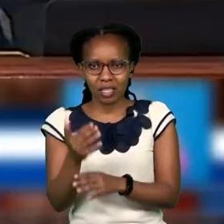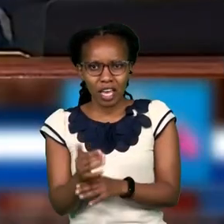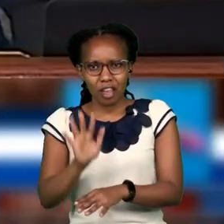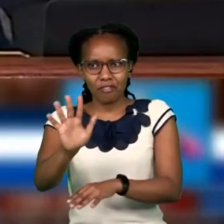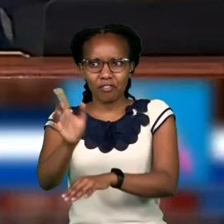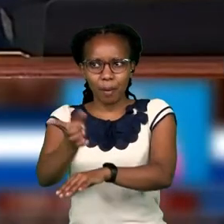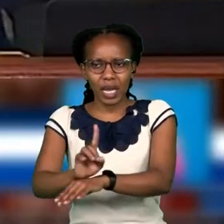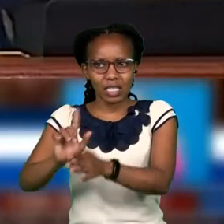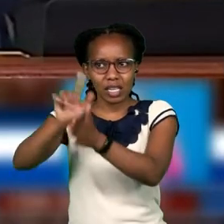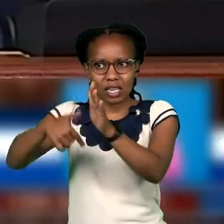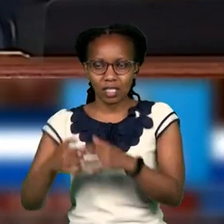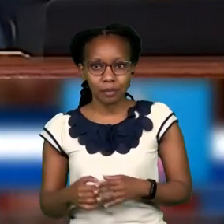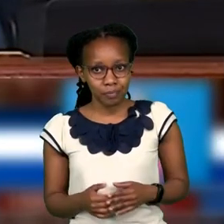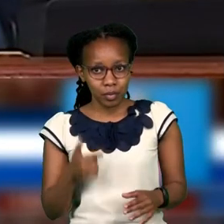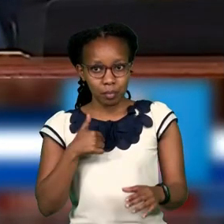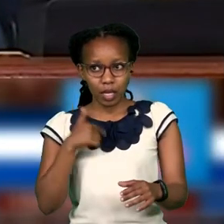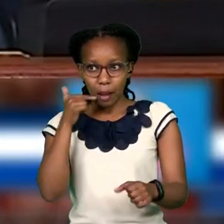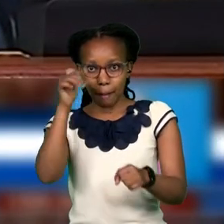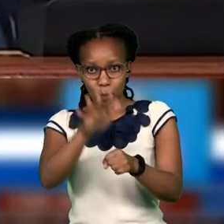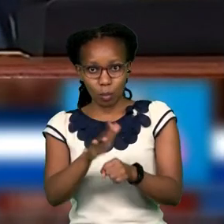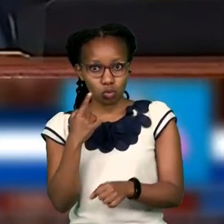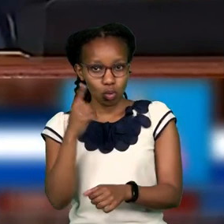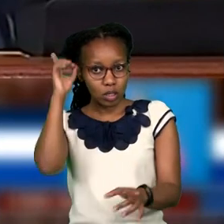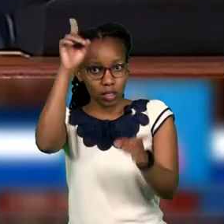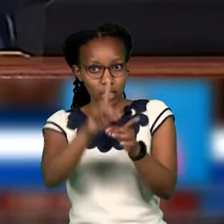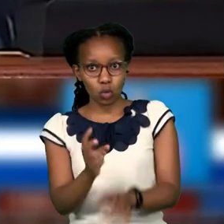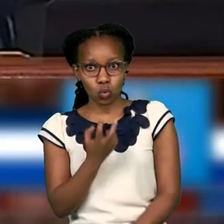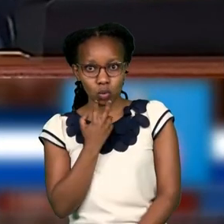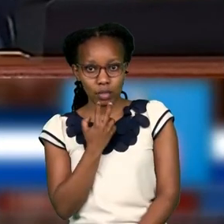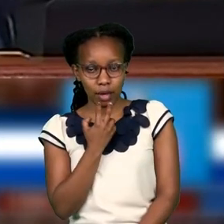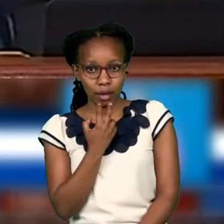5 minutes. But I promise to give a ruling on Tuesday, which will